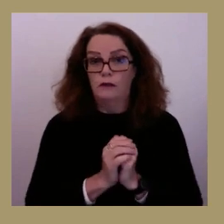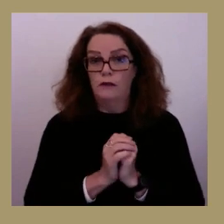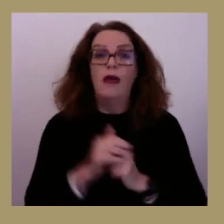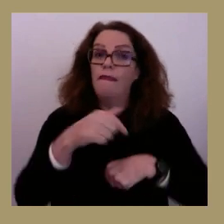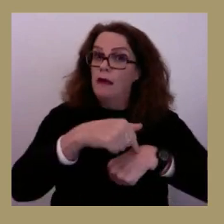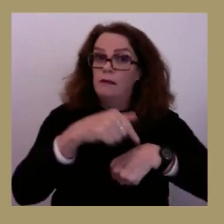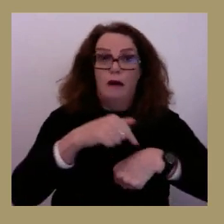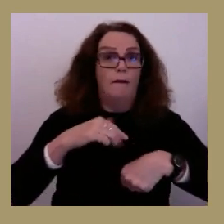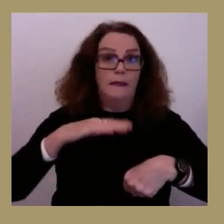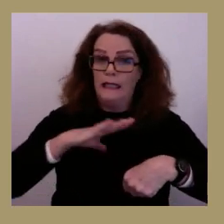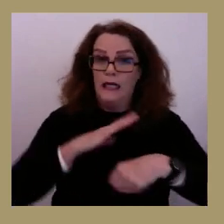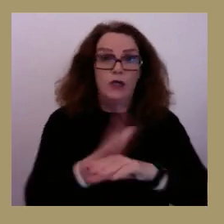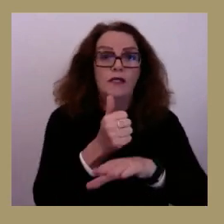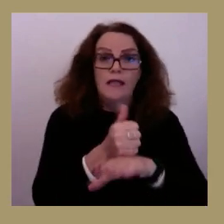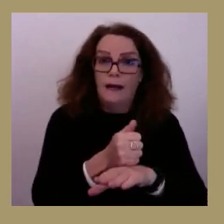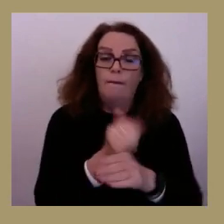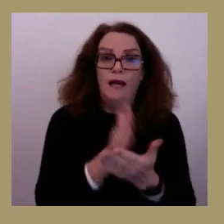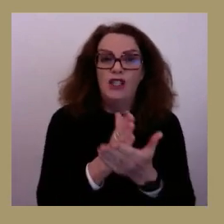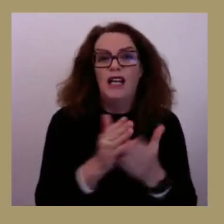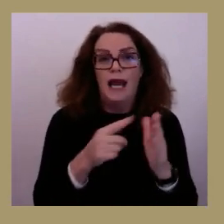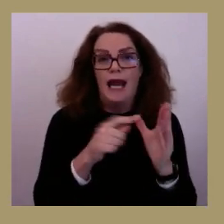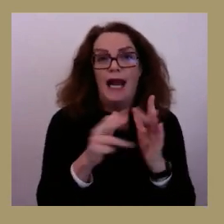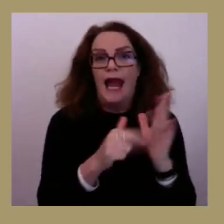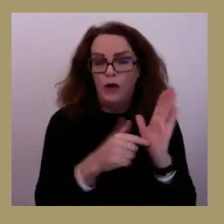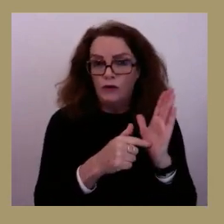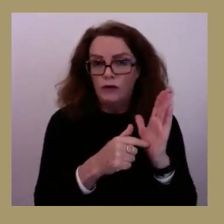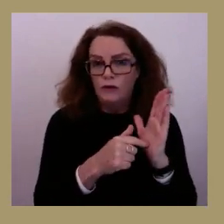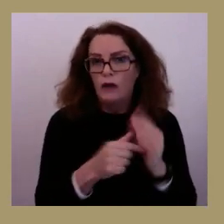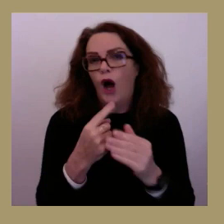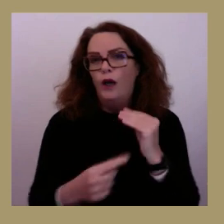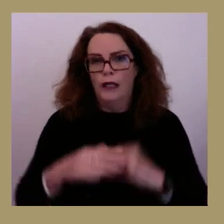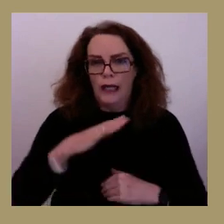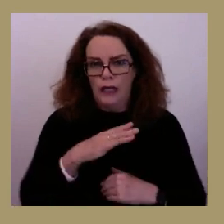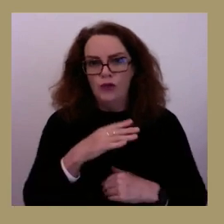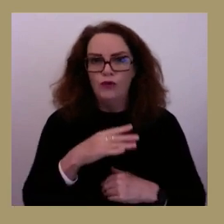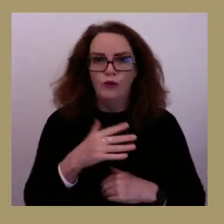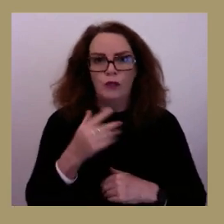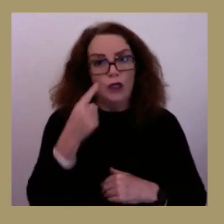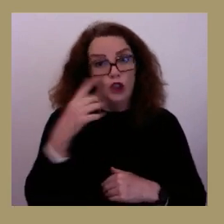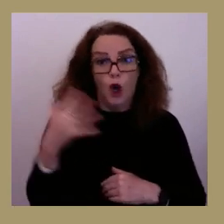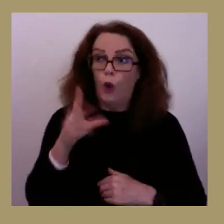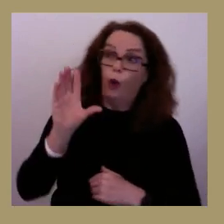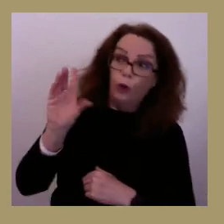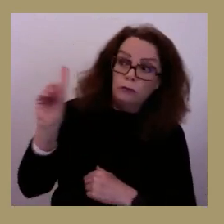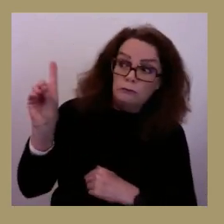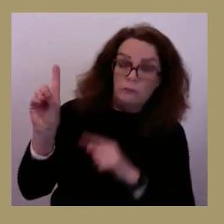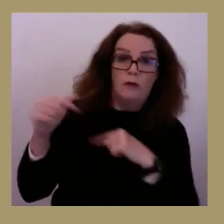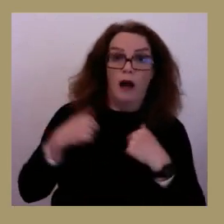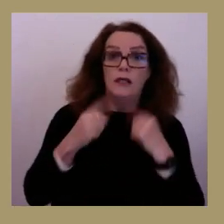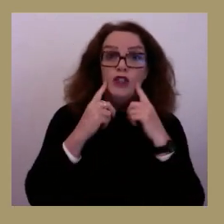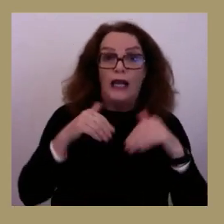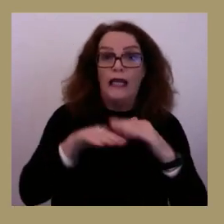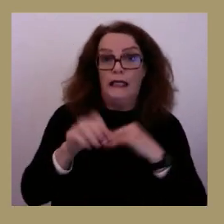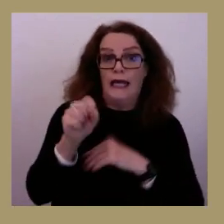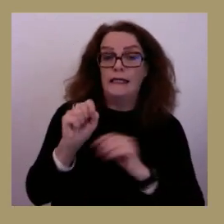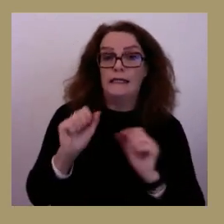it was anonymous check-ins essentially. It was more around just verifying that you had checked into those locations. So